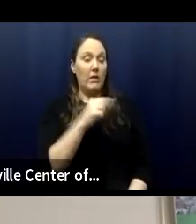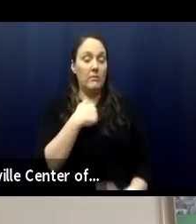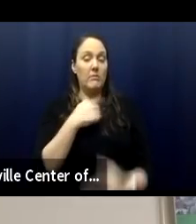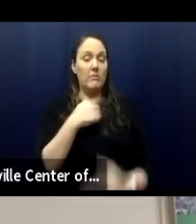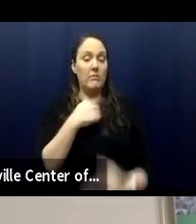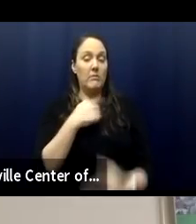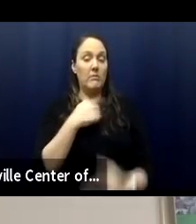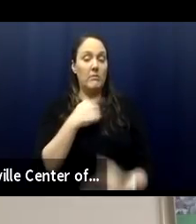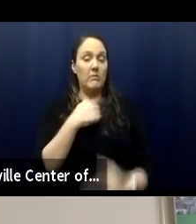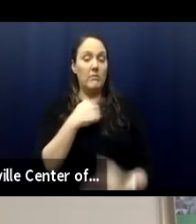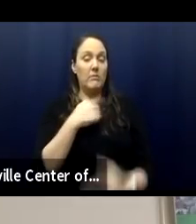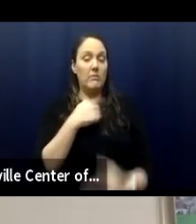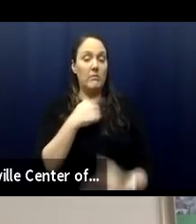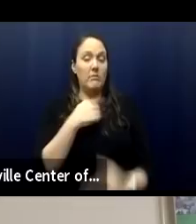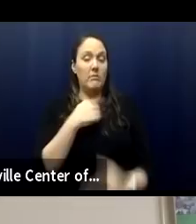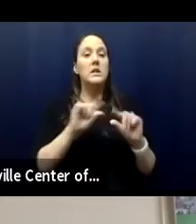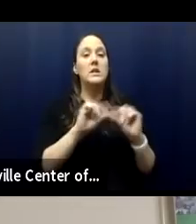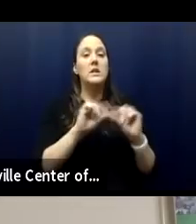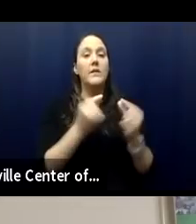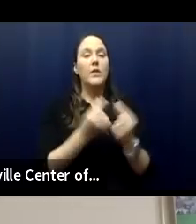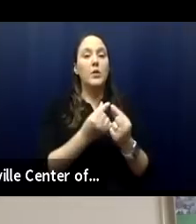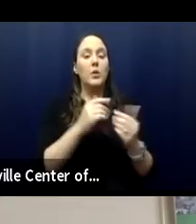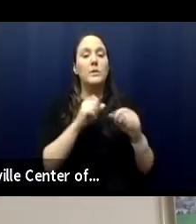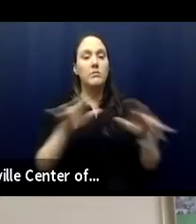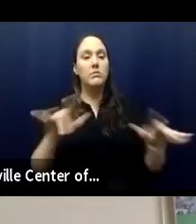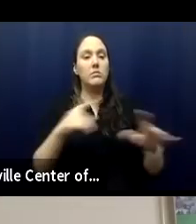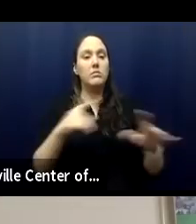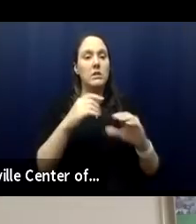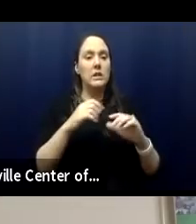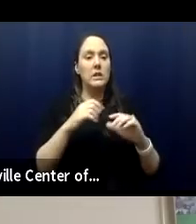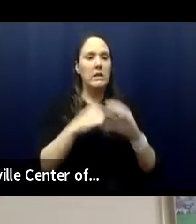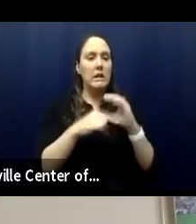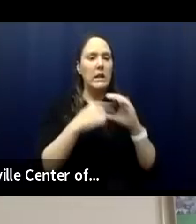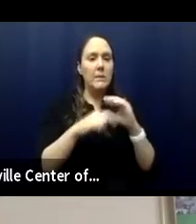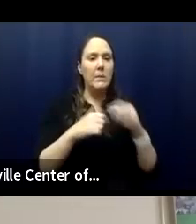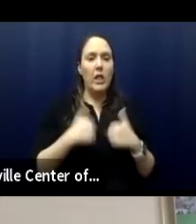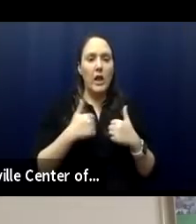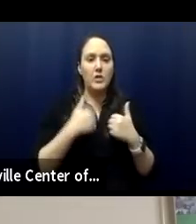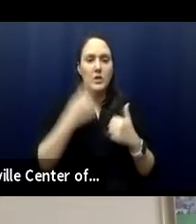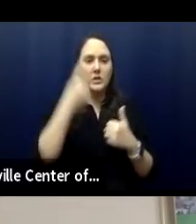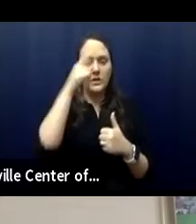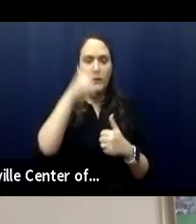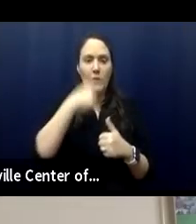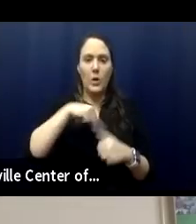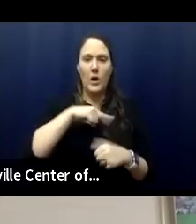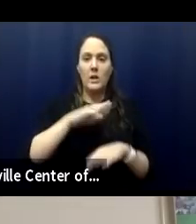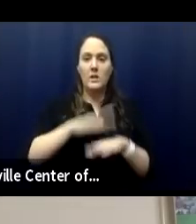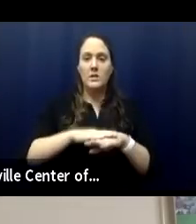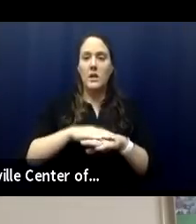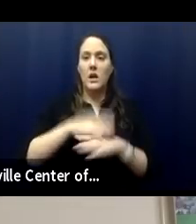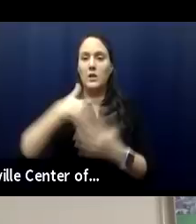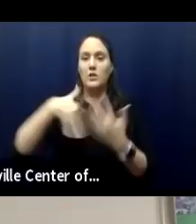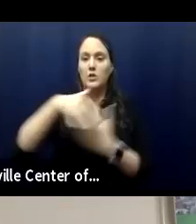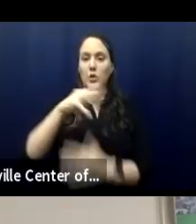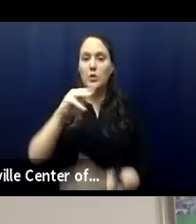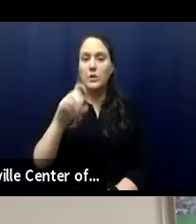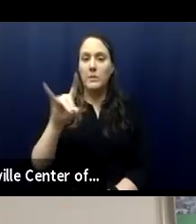different groups have put out email addresses for us on social media.